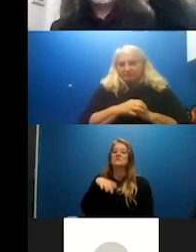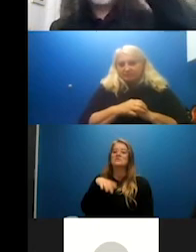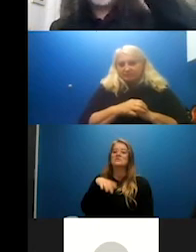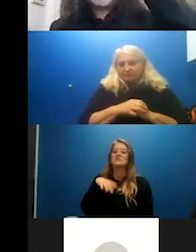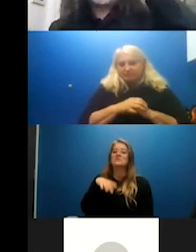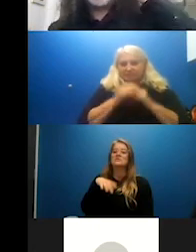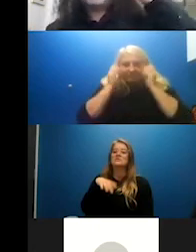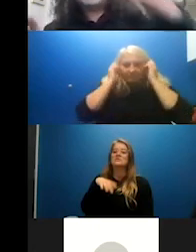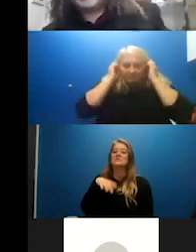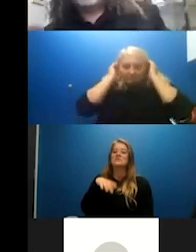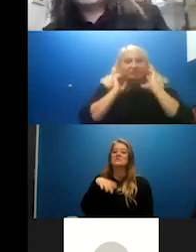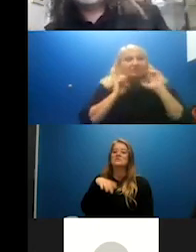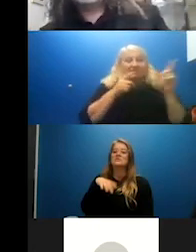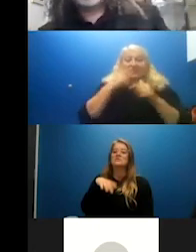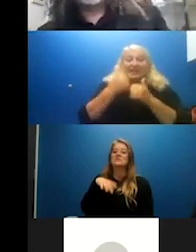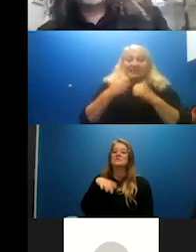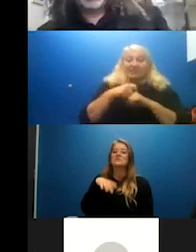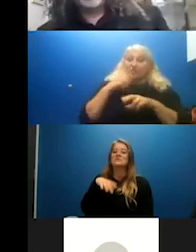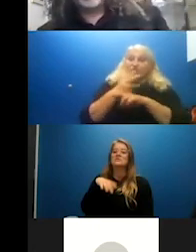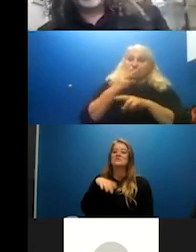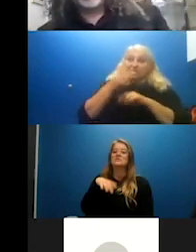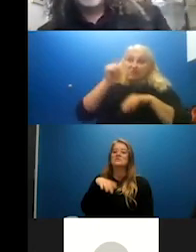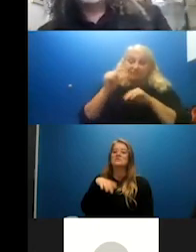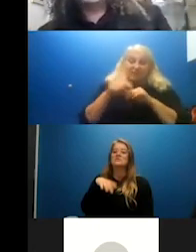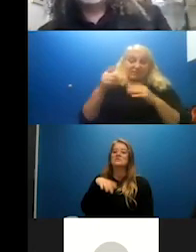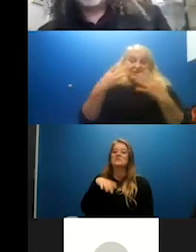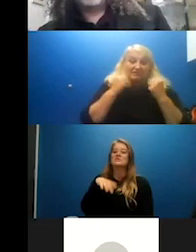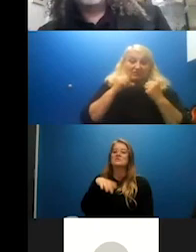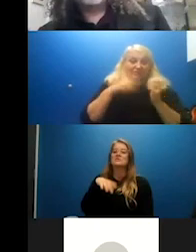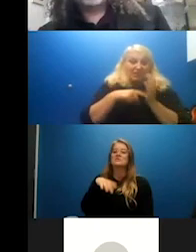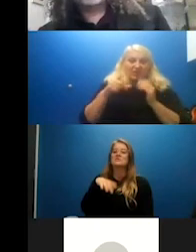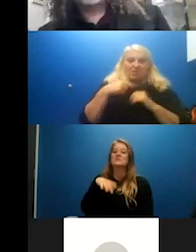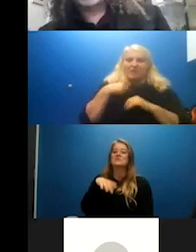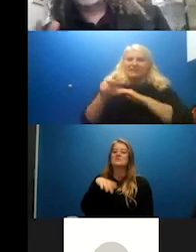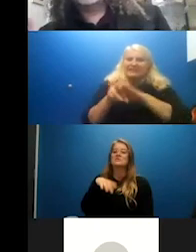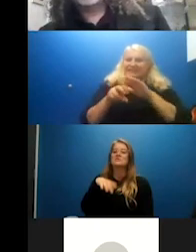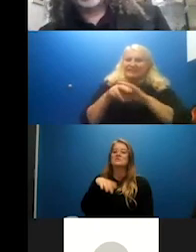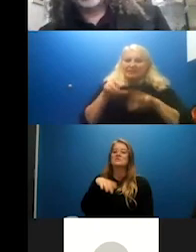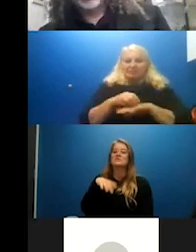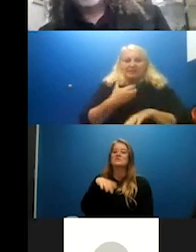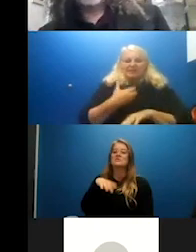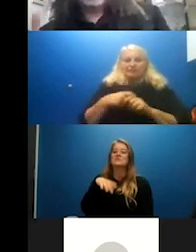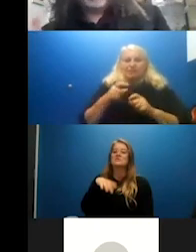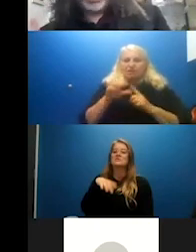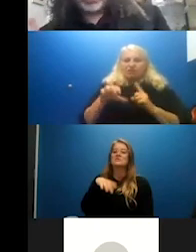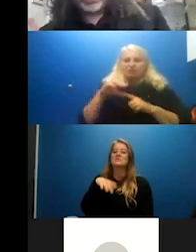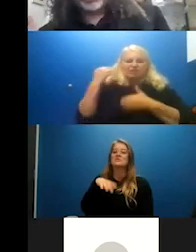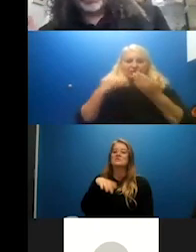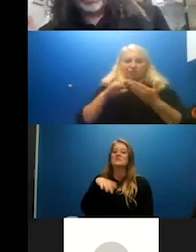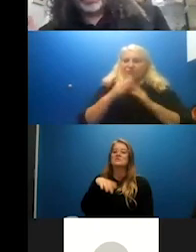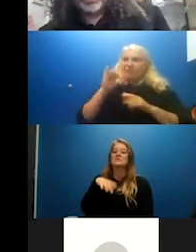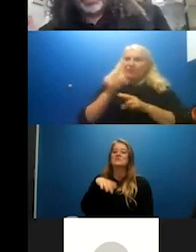Put another way, every time we use a government-sanctioned or paid resource, we steal empowerment from the cultural traditional community by using paid